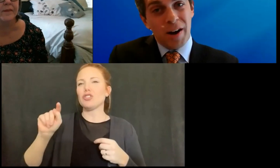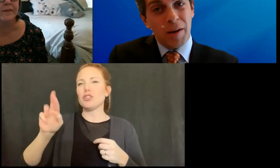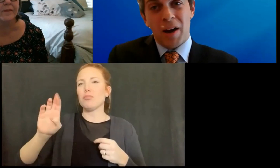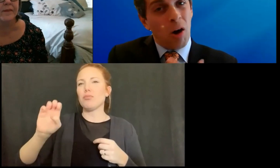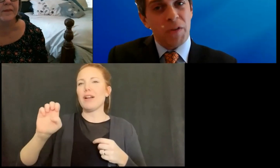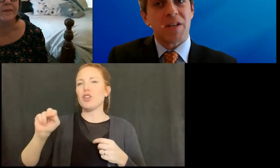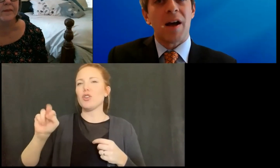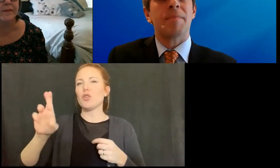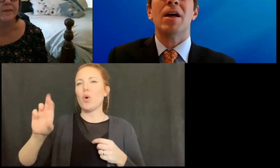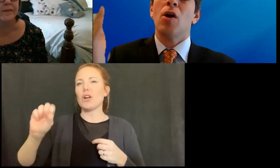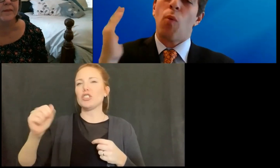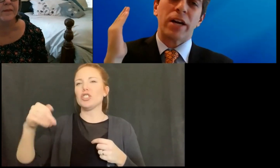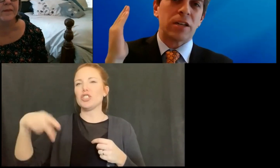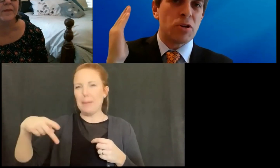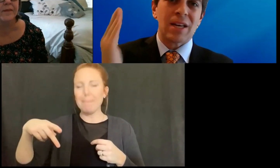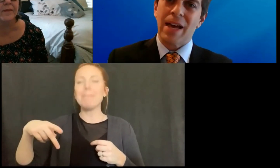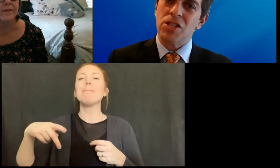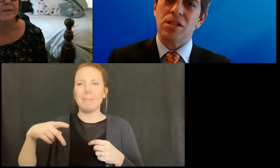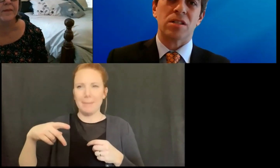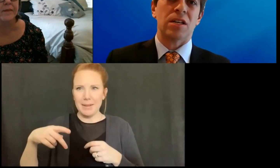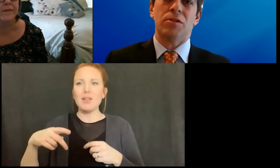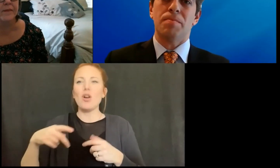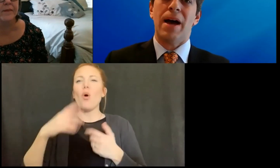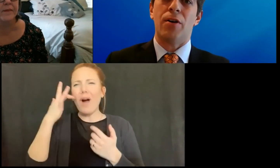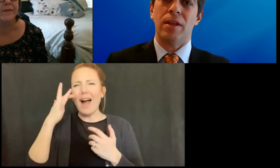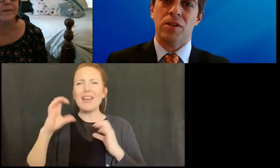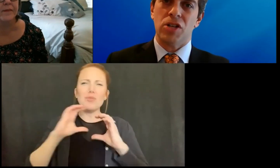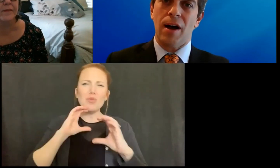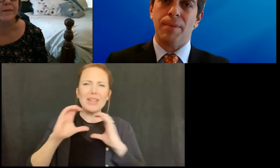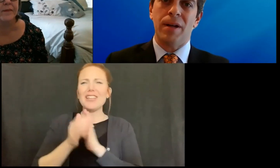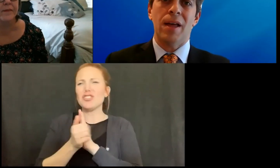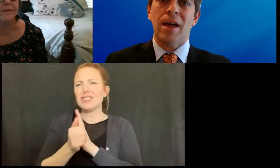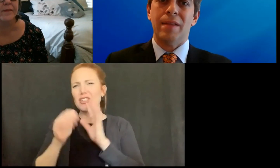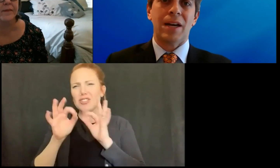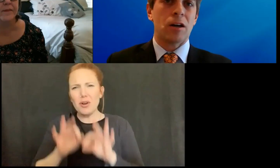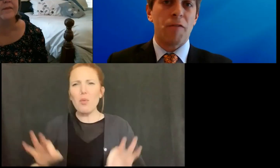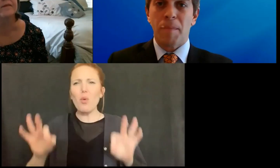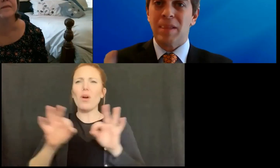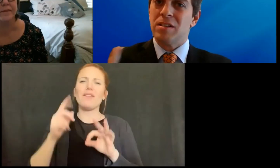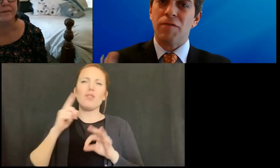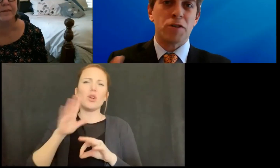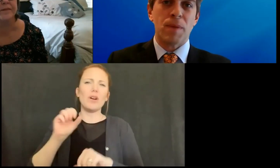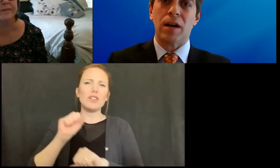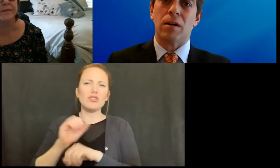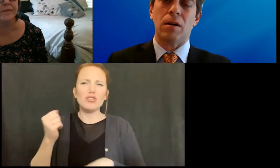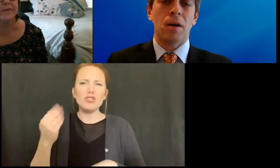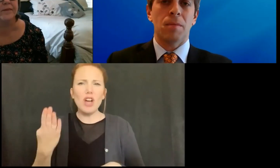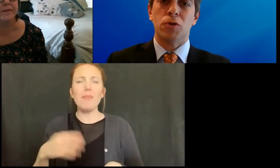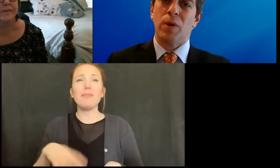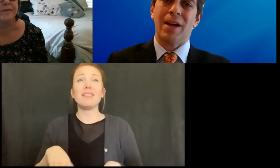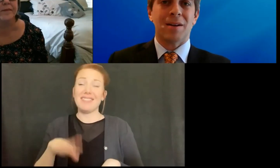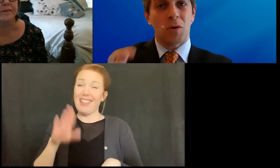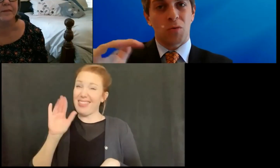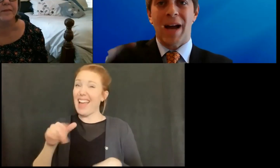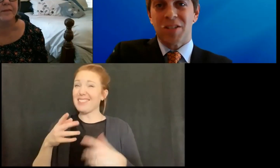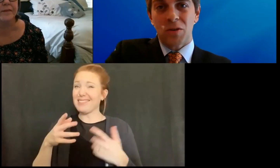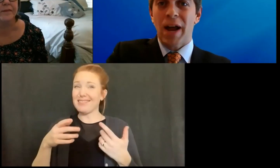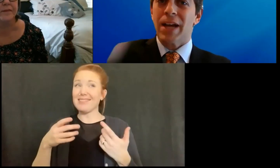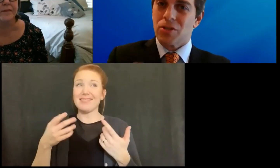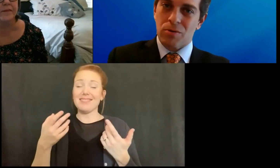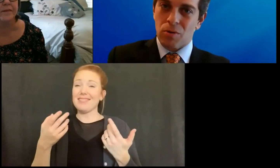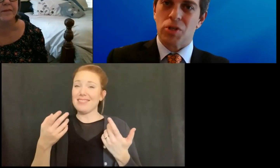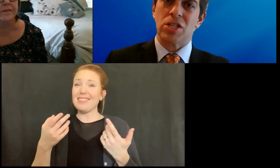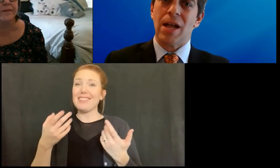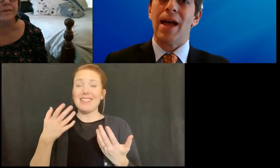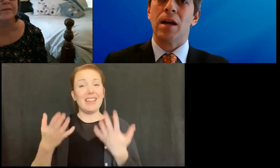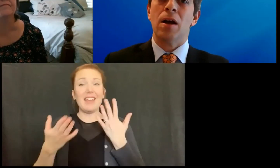as we talk about all the time, why communication skills matter in the job. And they can often be the difference maker between rising the